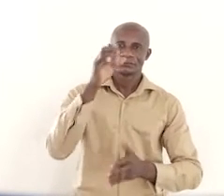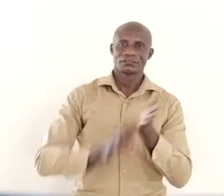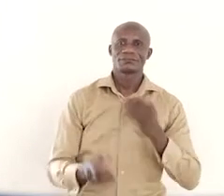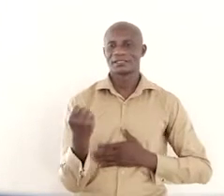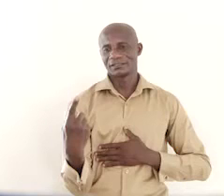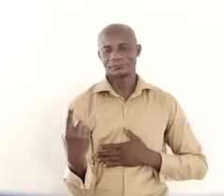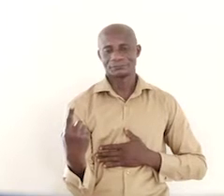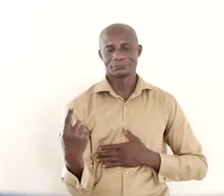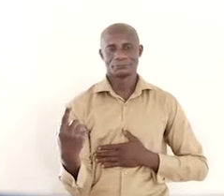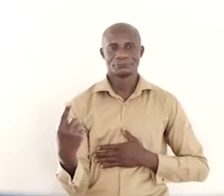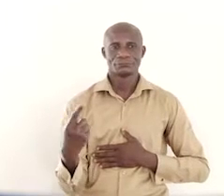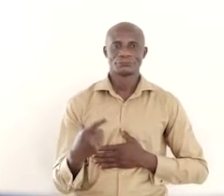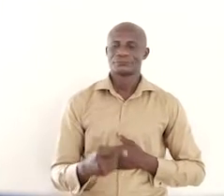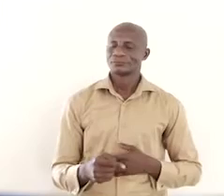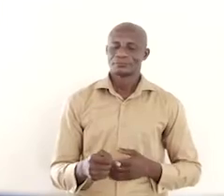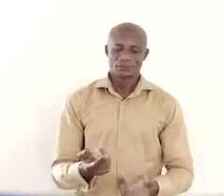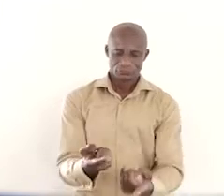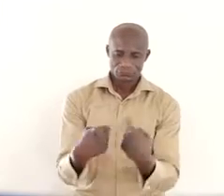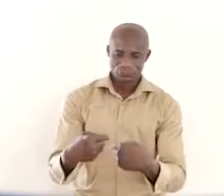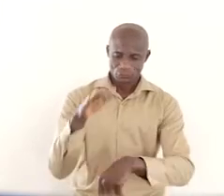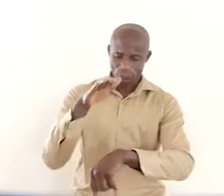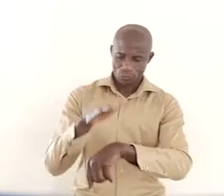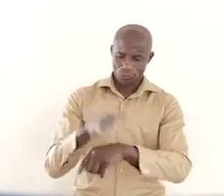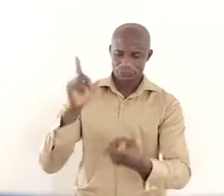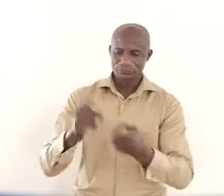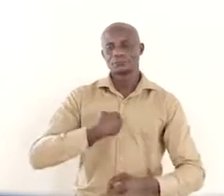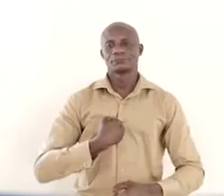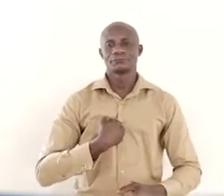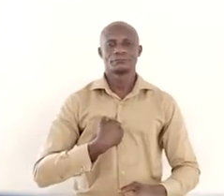verse 28. Come unto me,